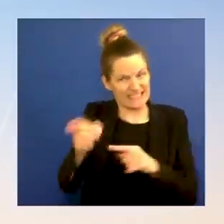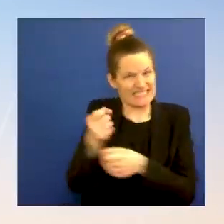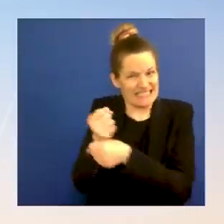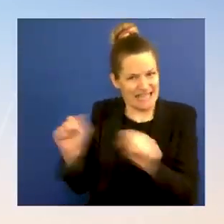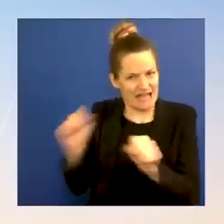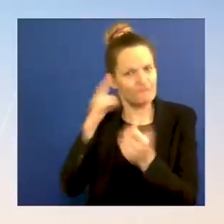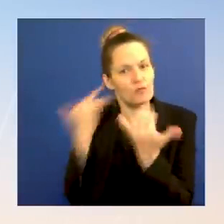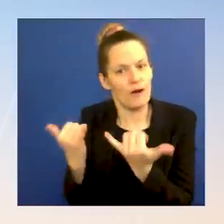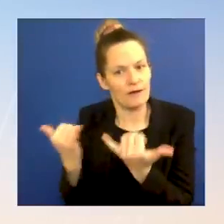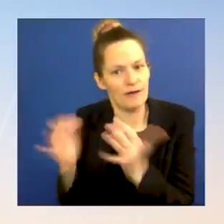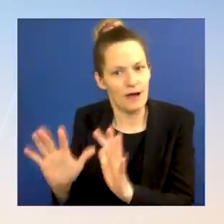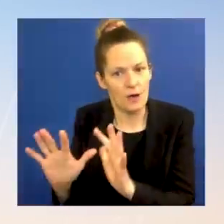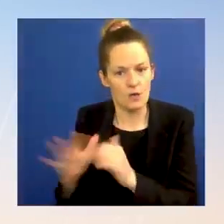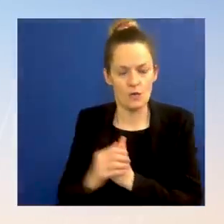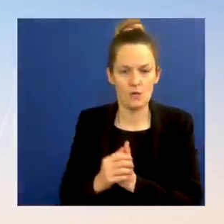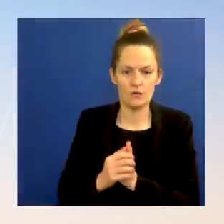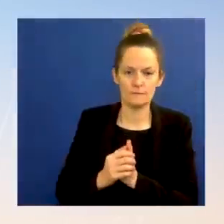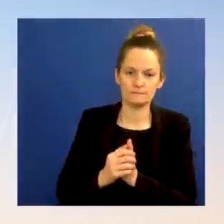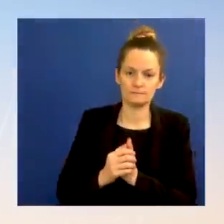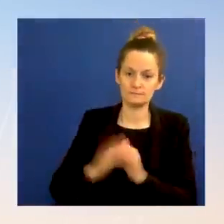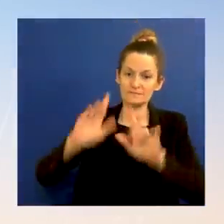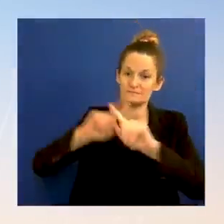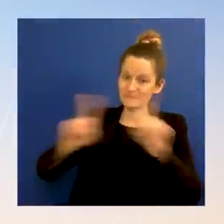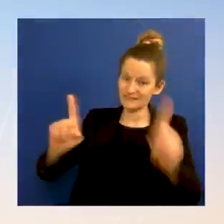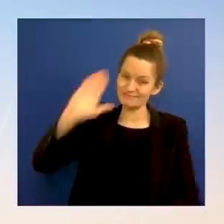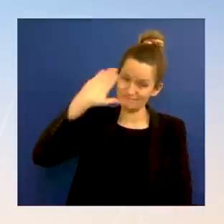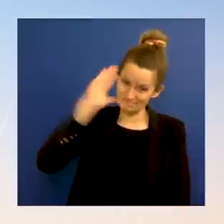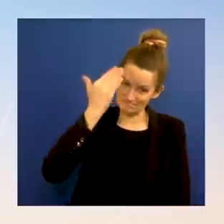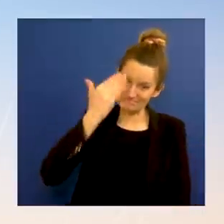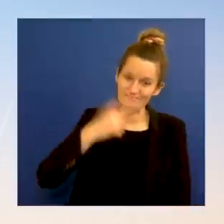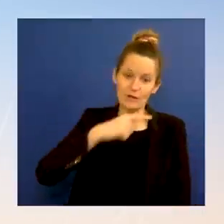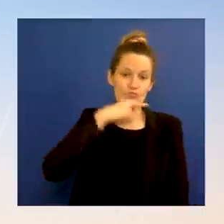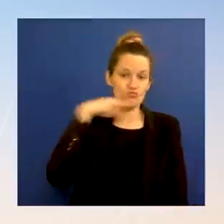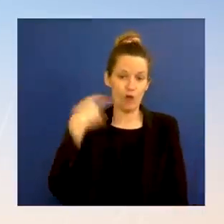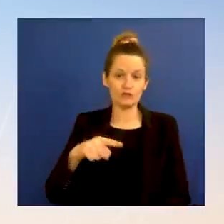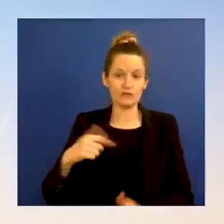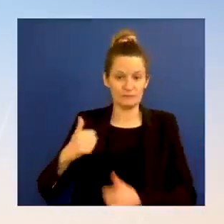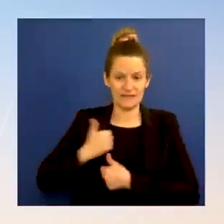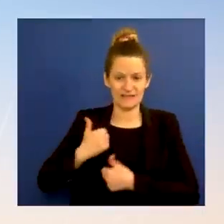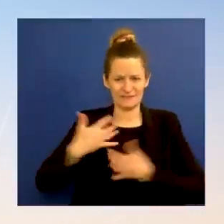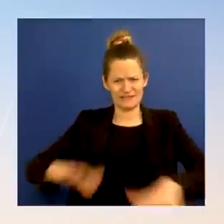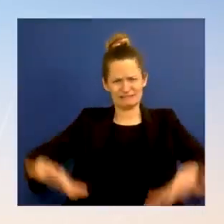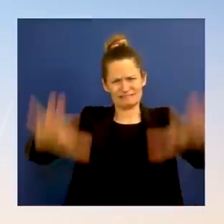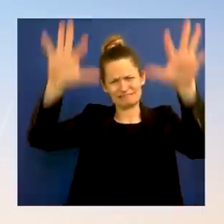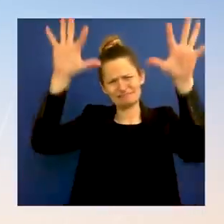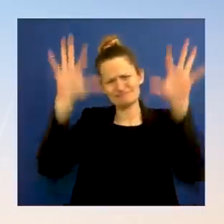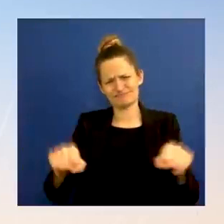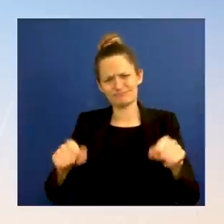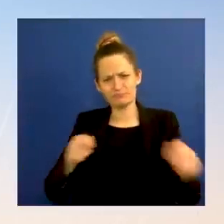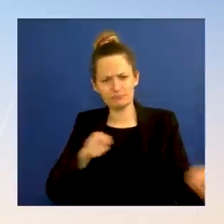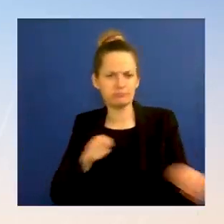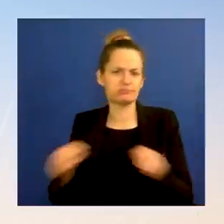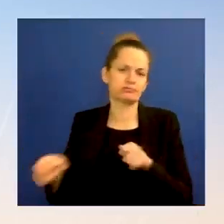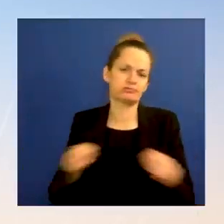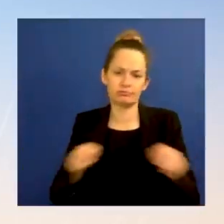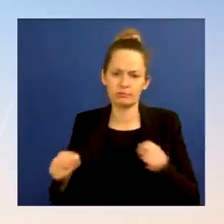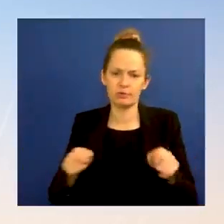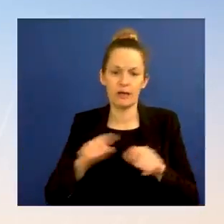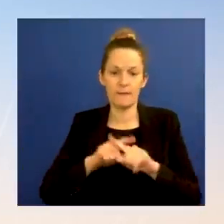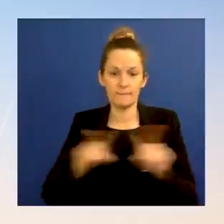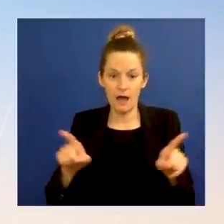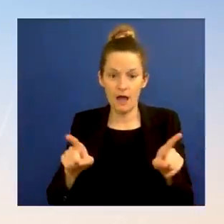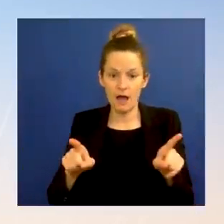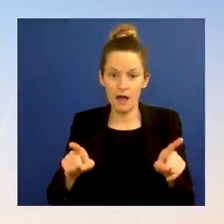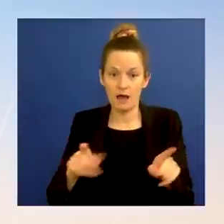or it appears so, the Russian military has. The best step for nuclear safety would be for Russia to immediately withdraw its forces around the